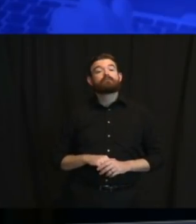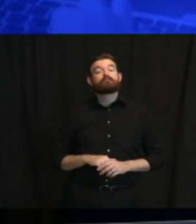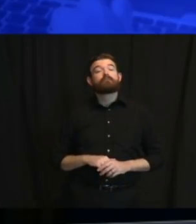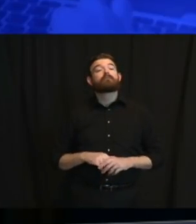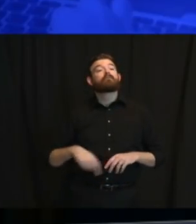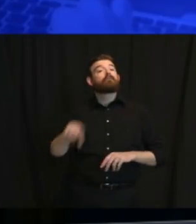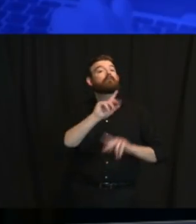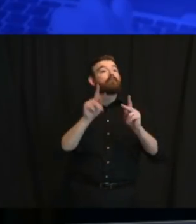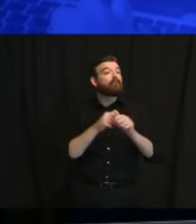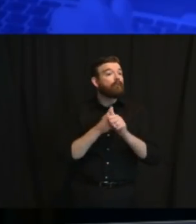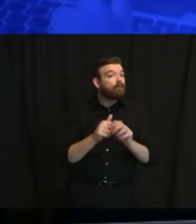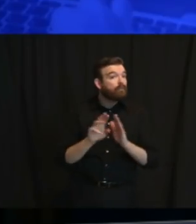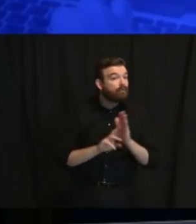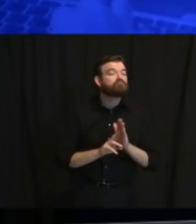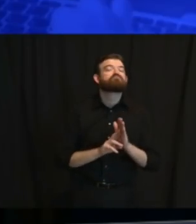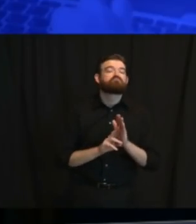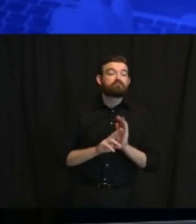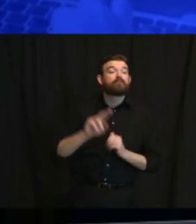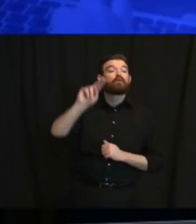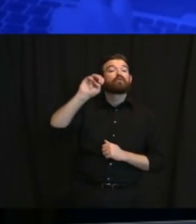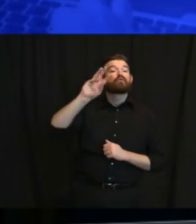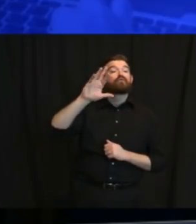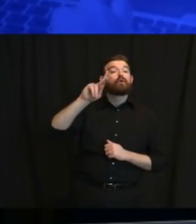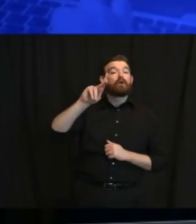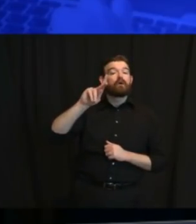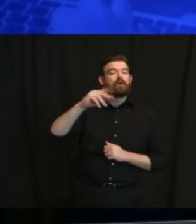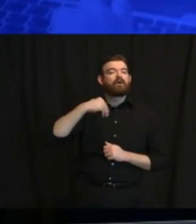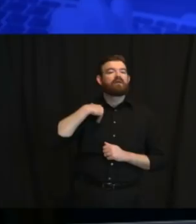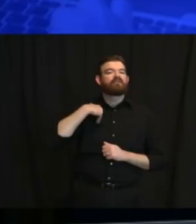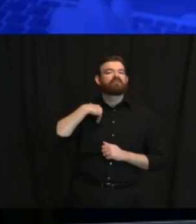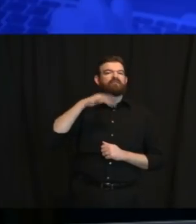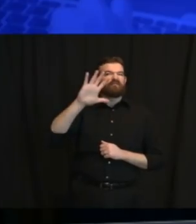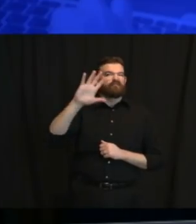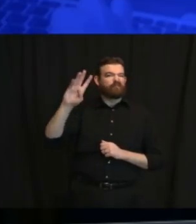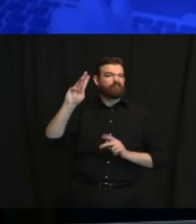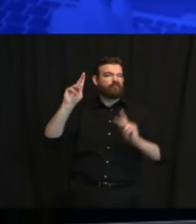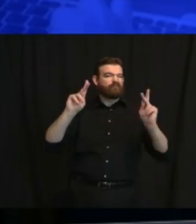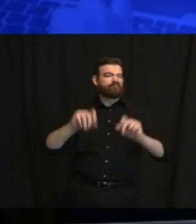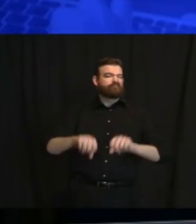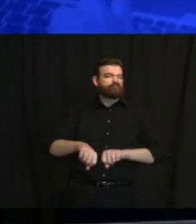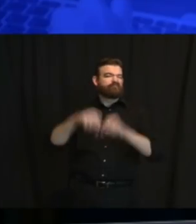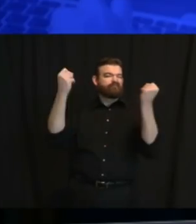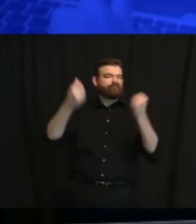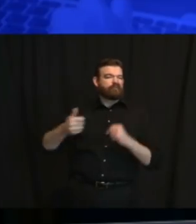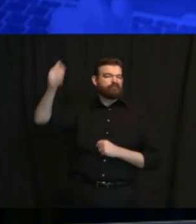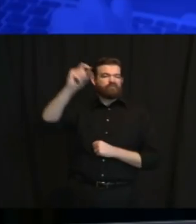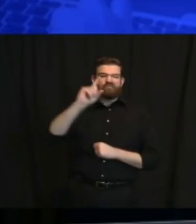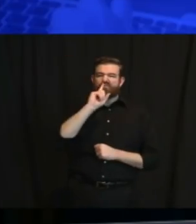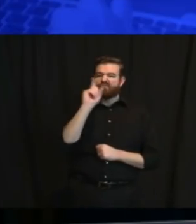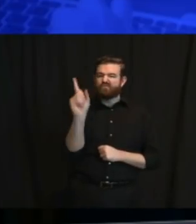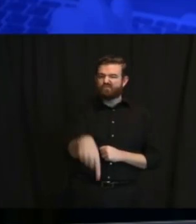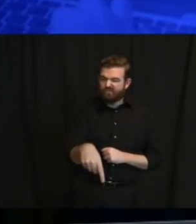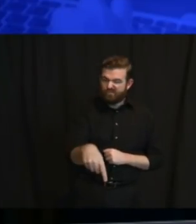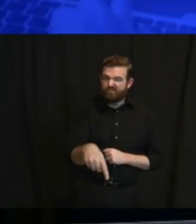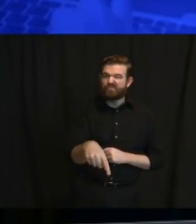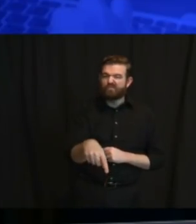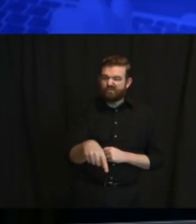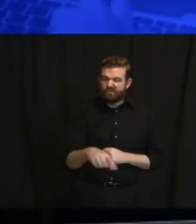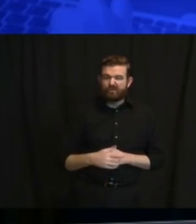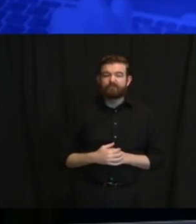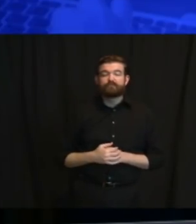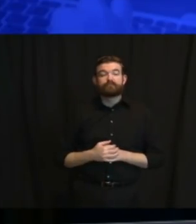54 EO violations overnight. Clinton Township had a subject who had obscene posters out and